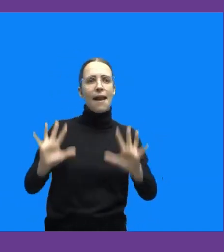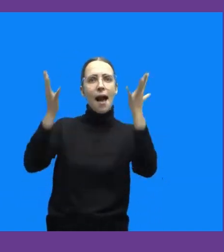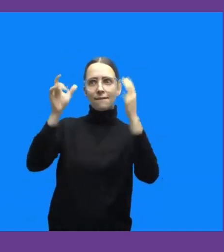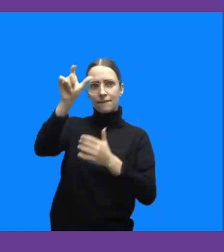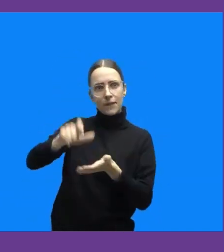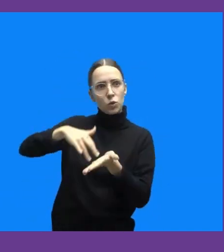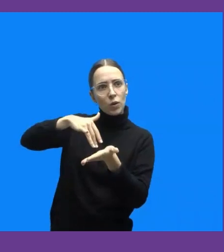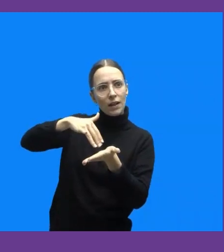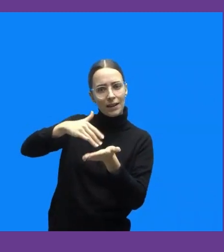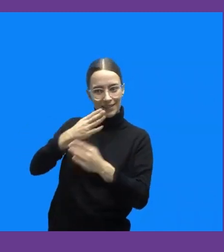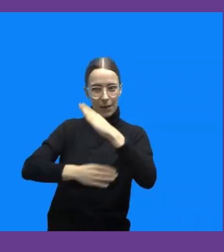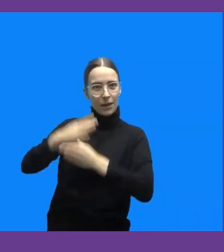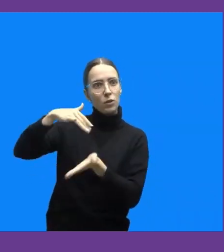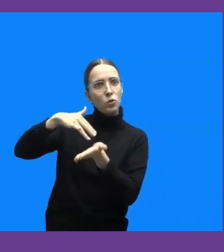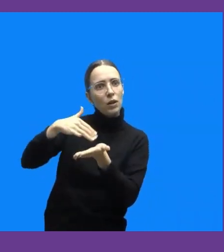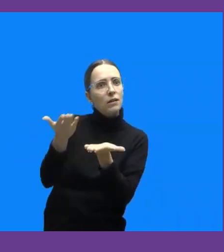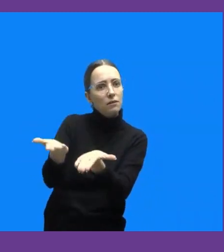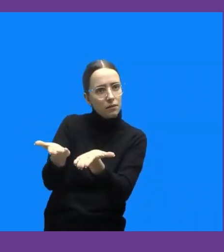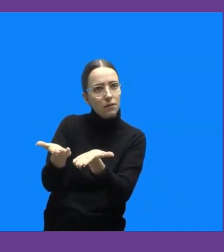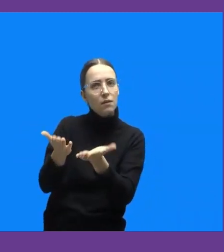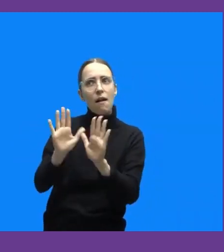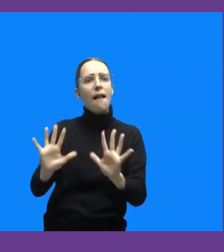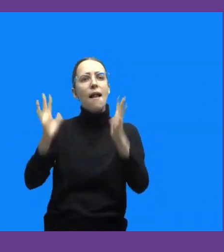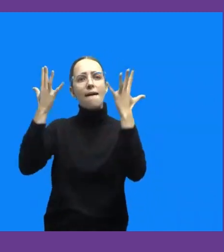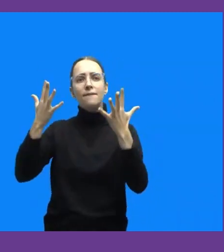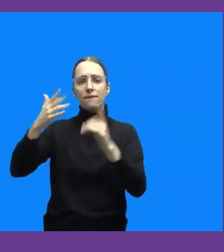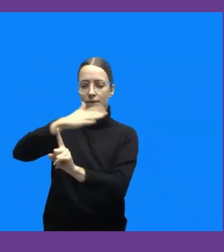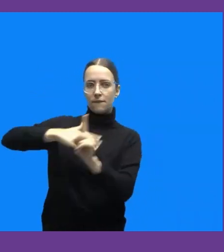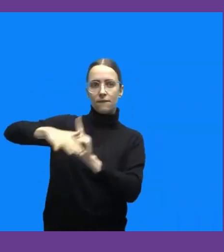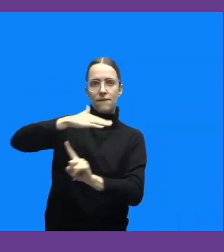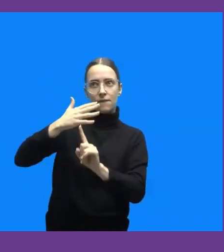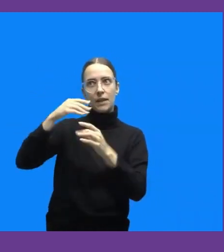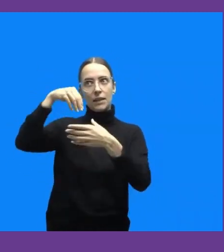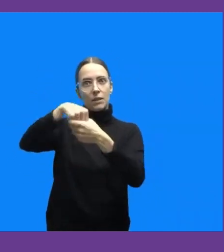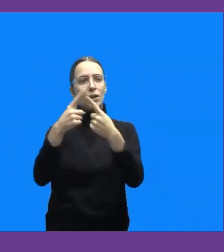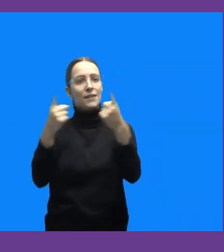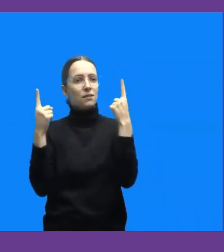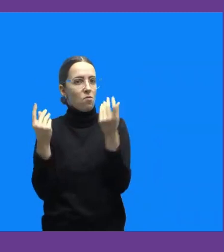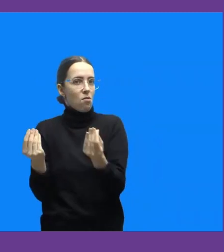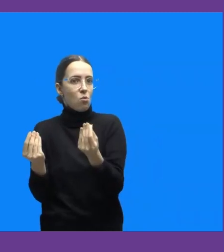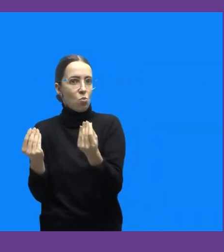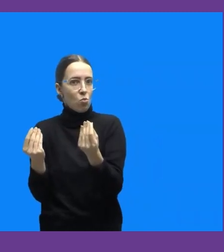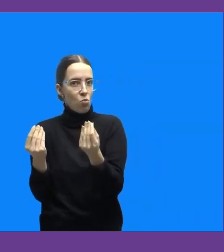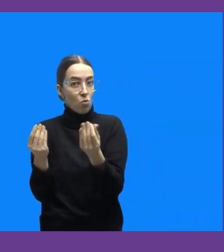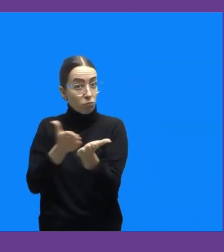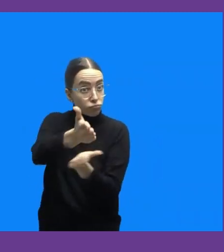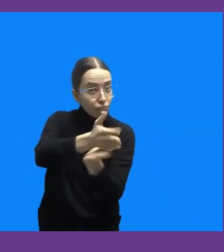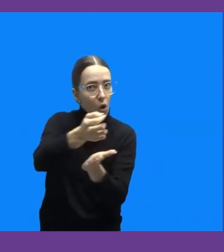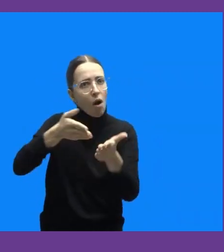life. And then was the last one was post-graduation,